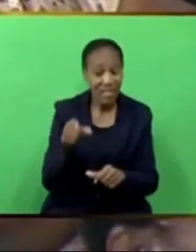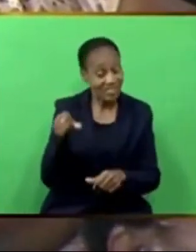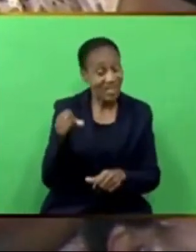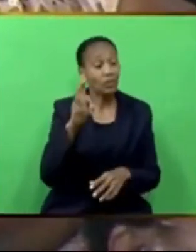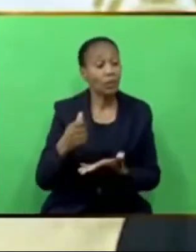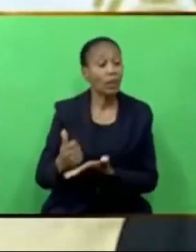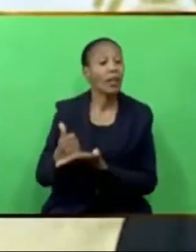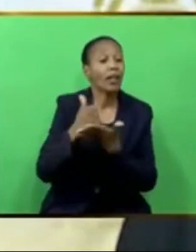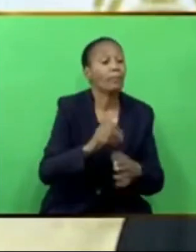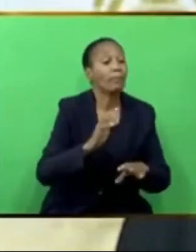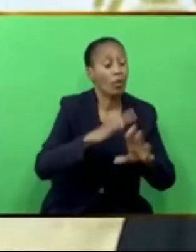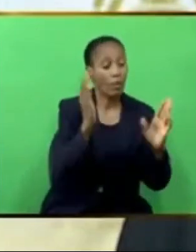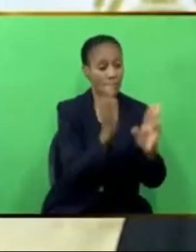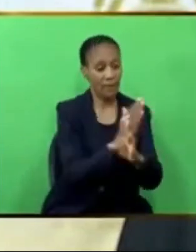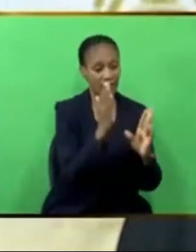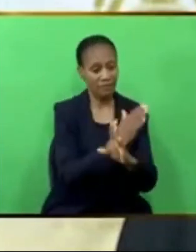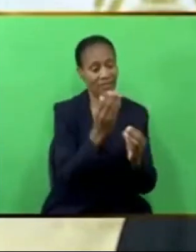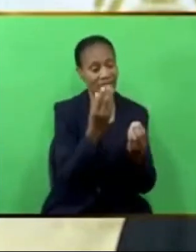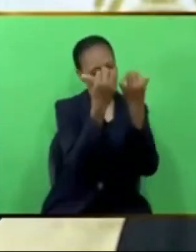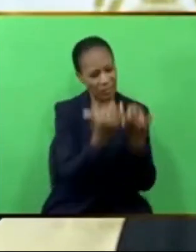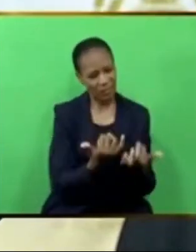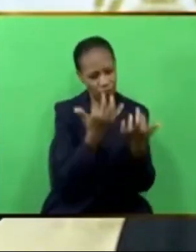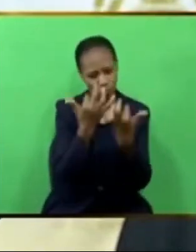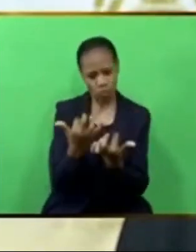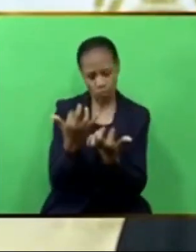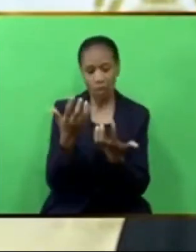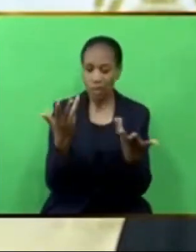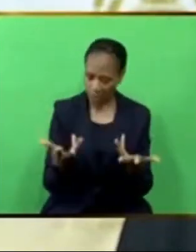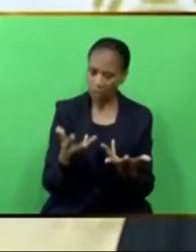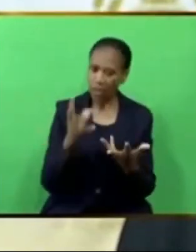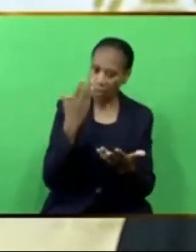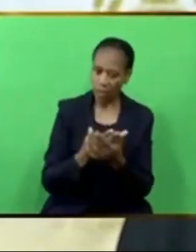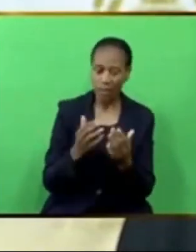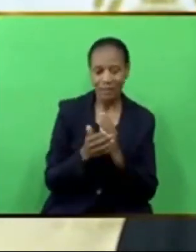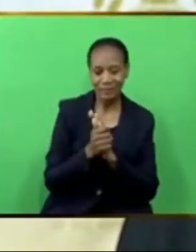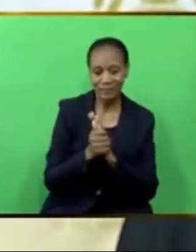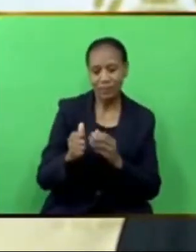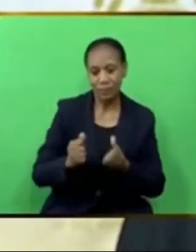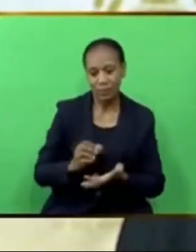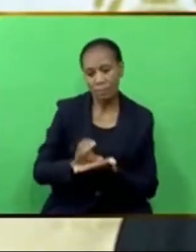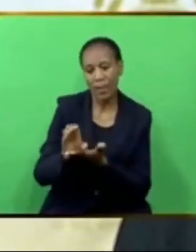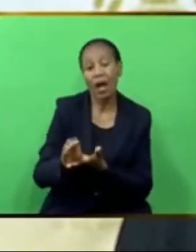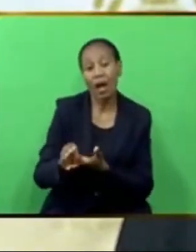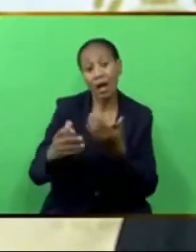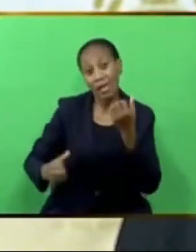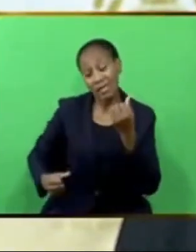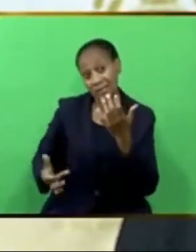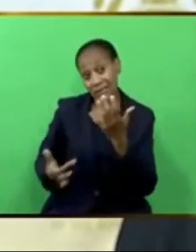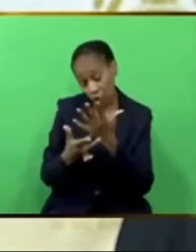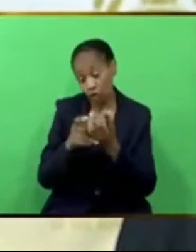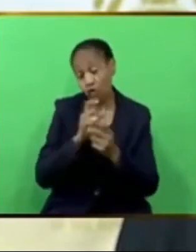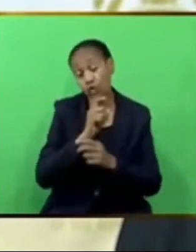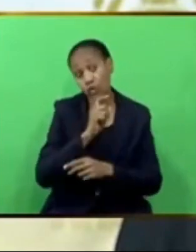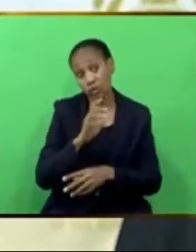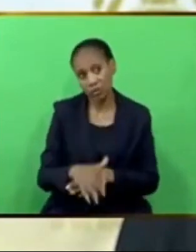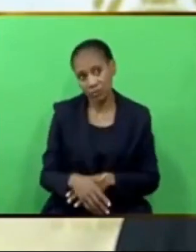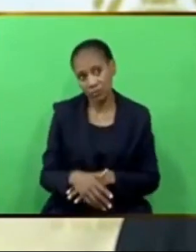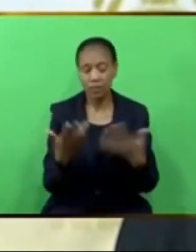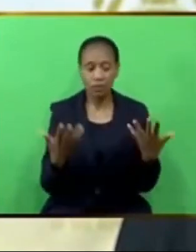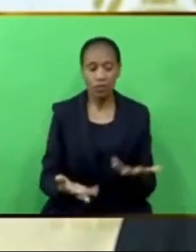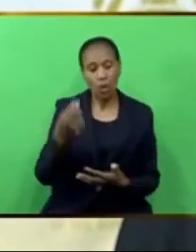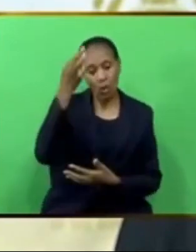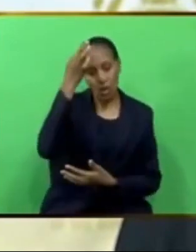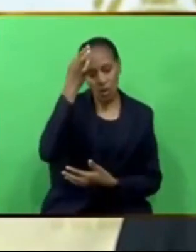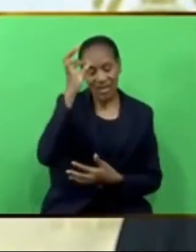private investment in equipment, enhance technological capability, and improve operational efficiencies. Government